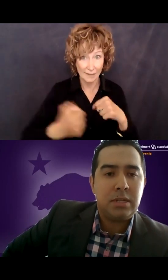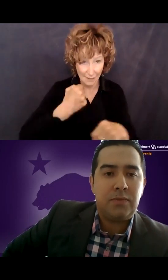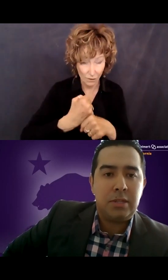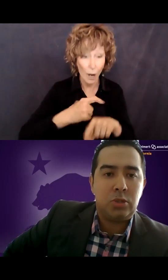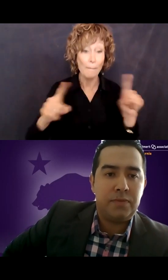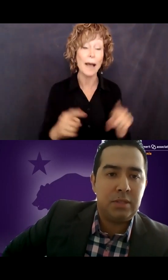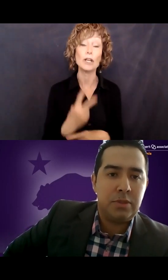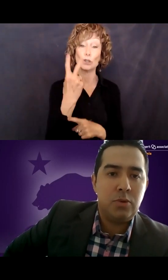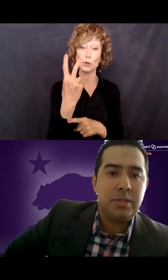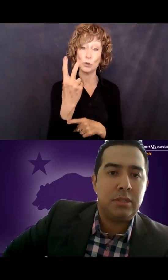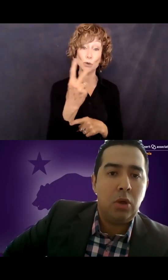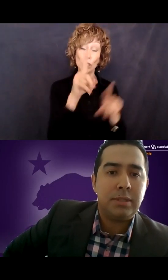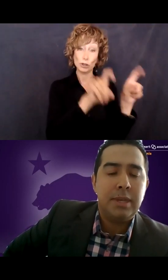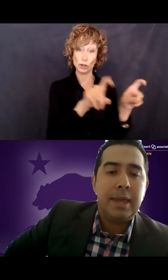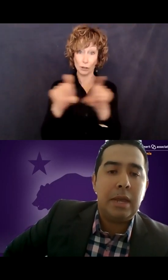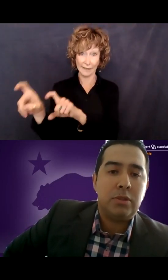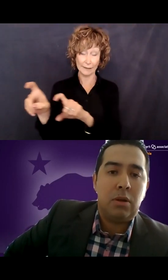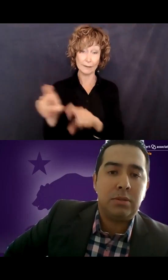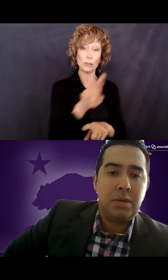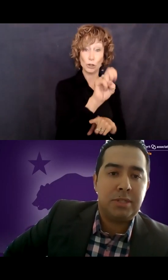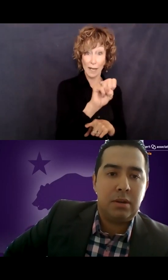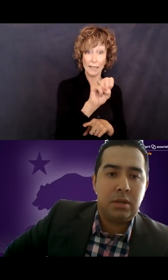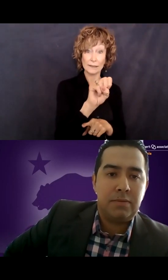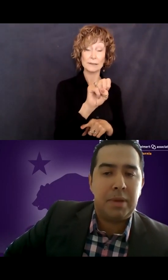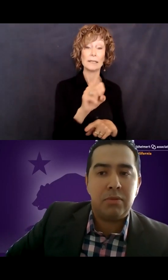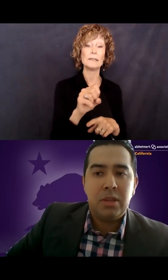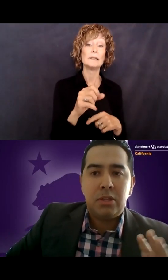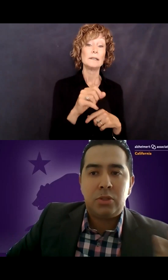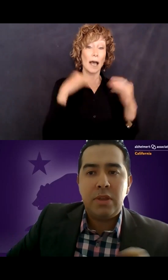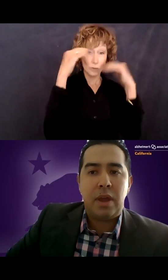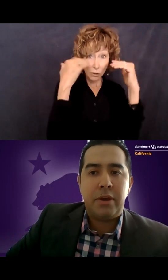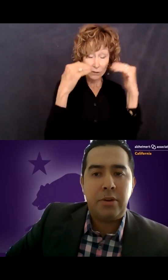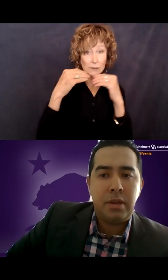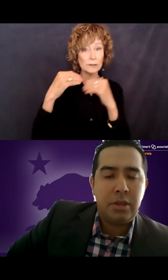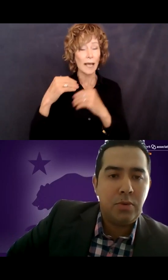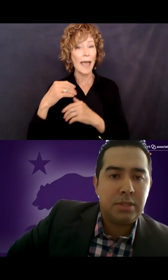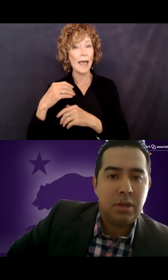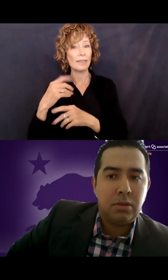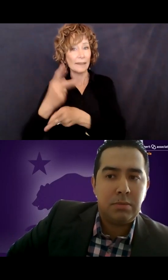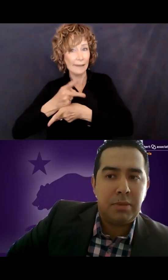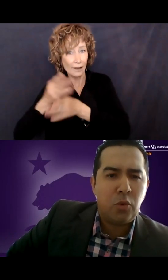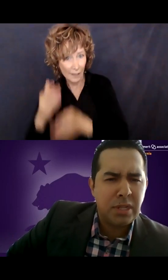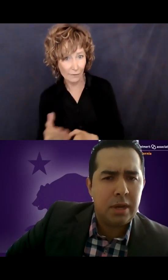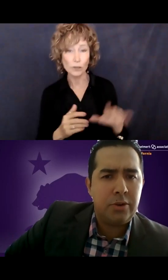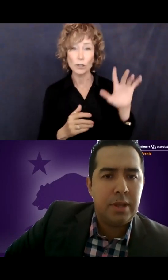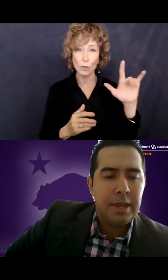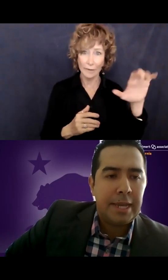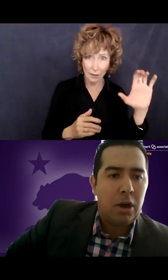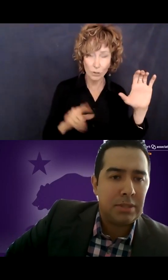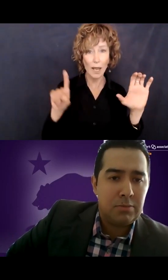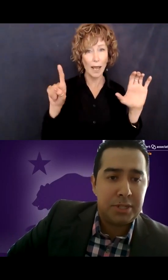2 nationwide surveys with US adults and with Alzheimer's caregivers, about 2,500 US adults and about